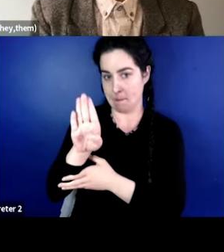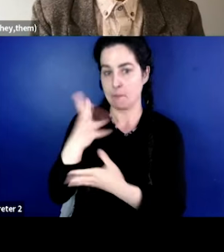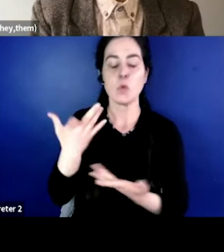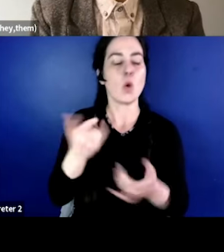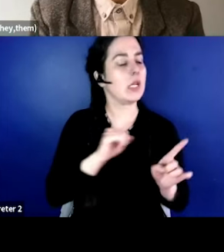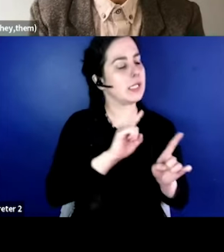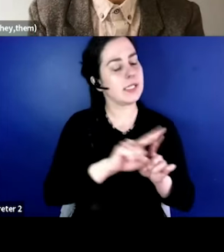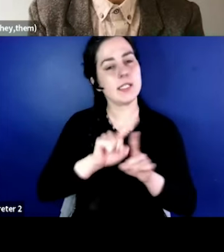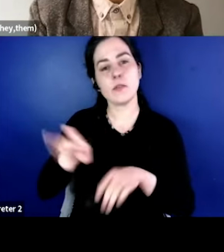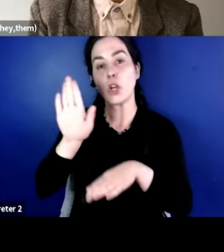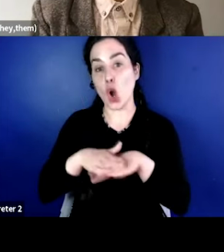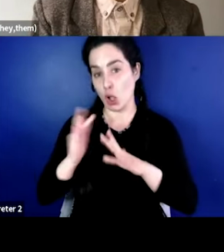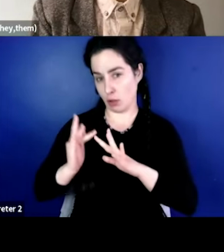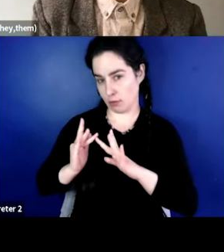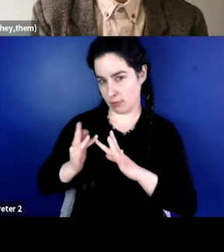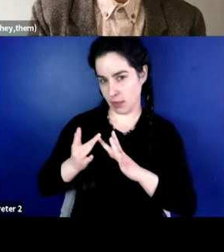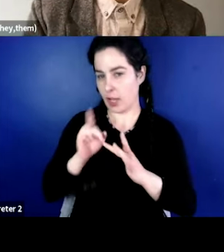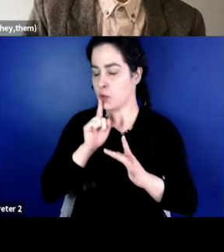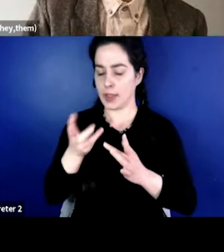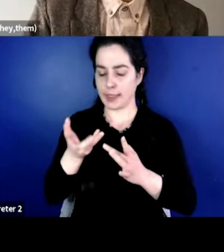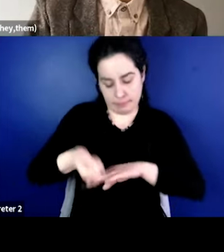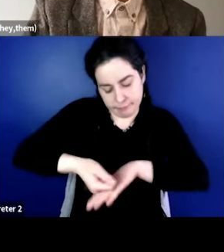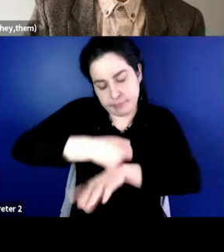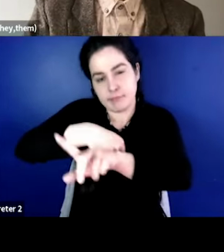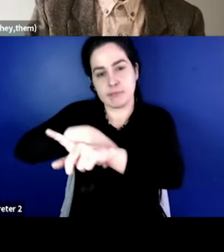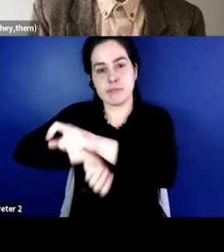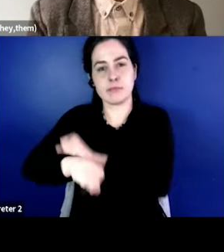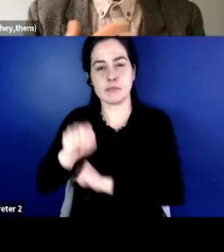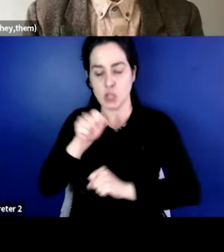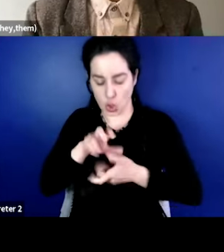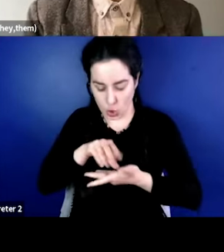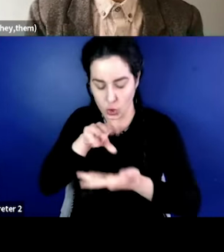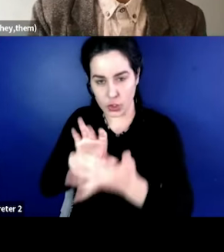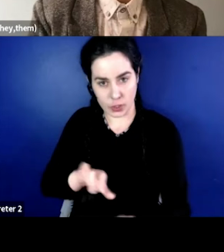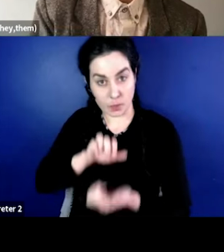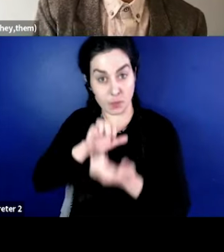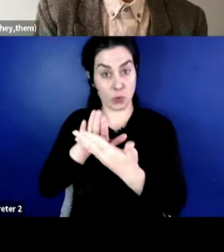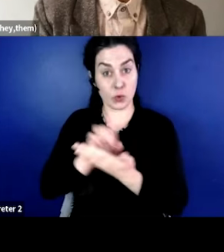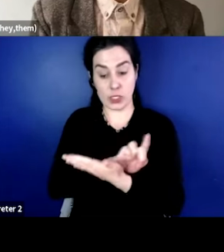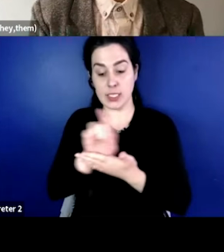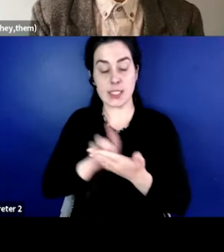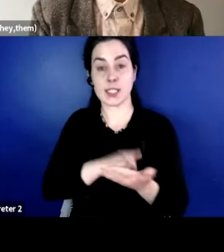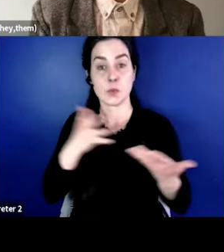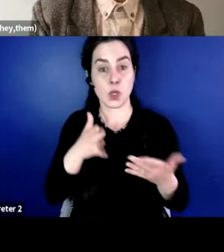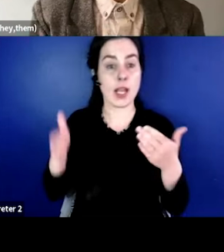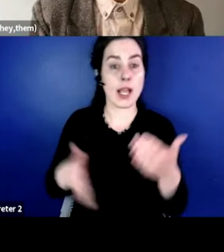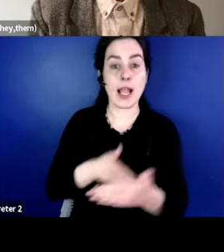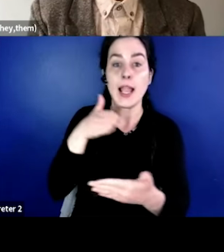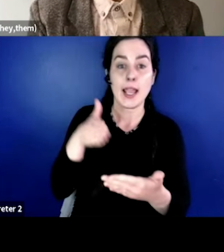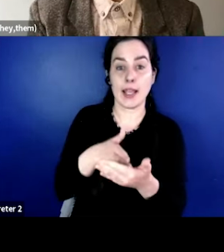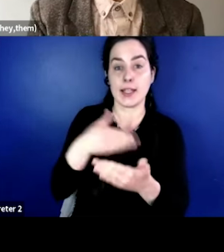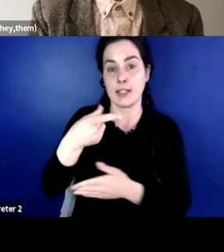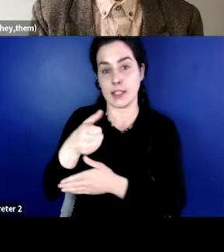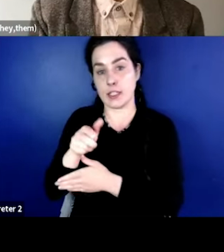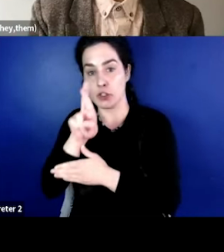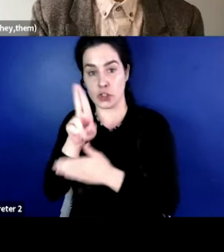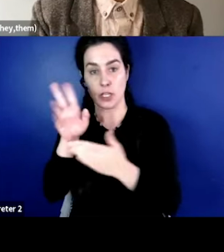online, really hands-on learning spaces designed for campus anti-gender-based violence educators